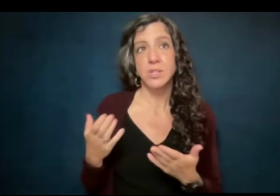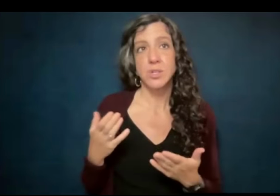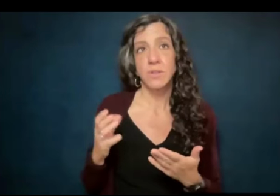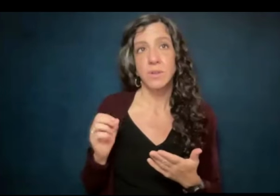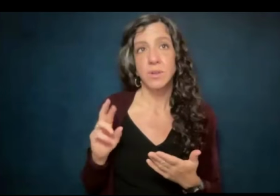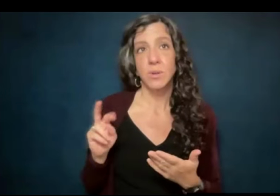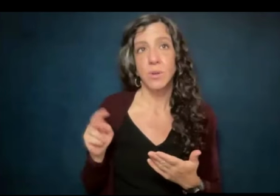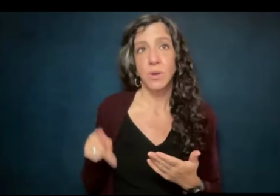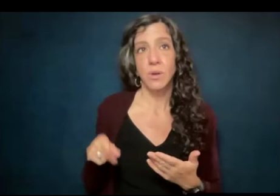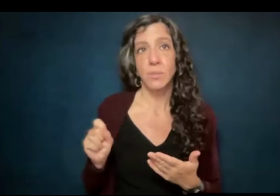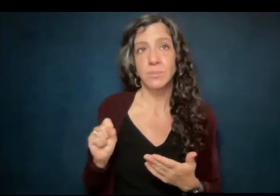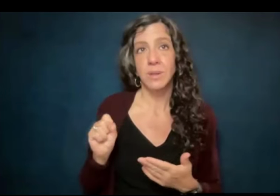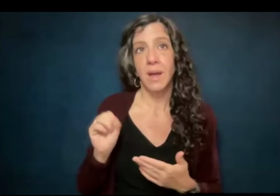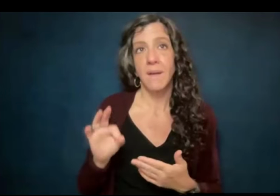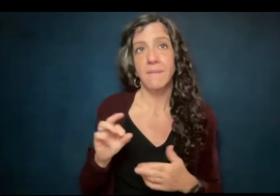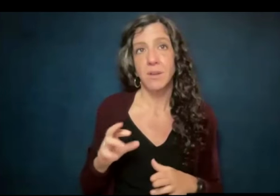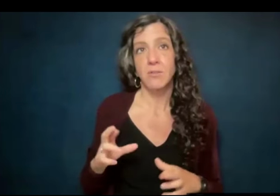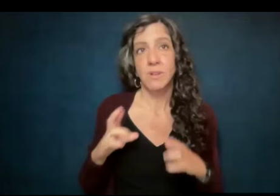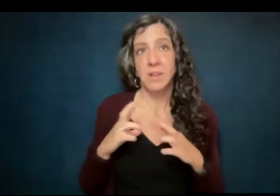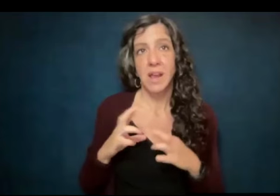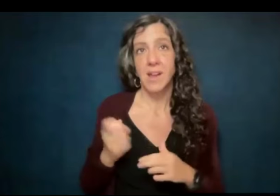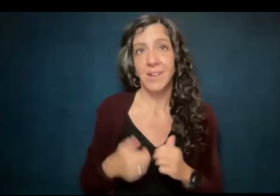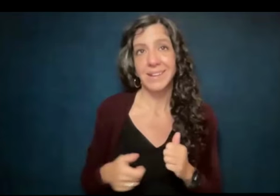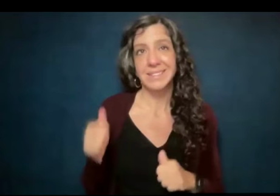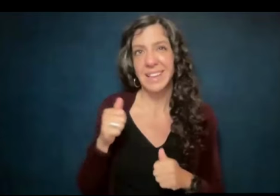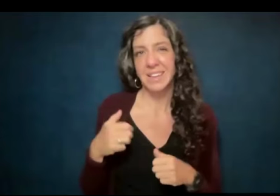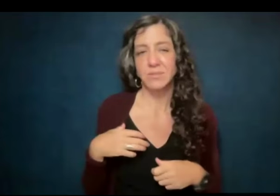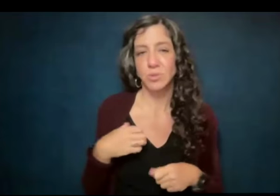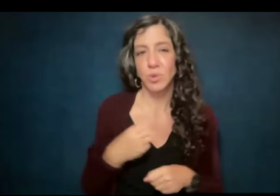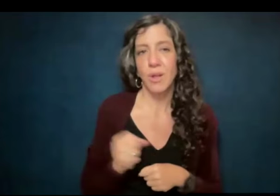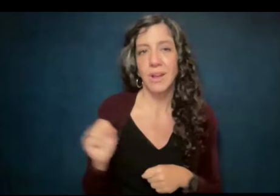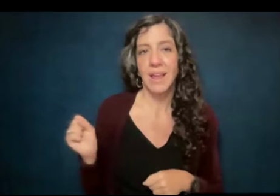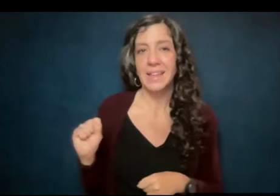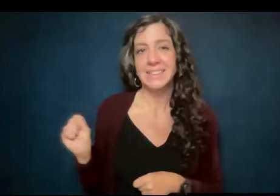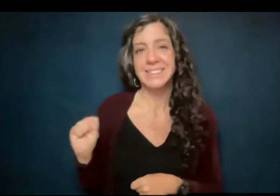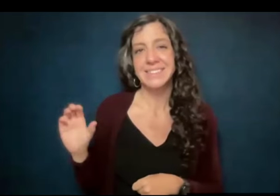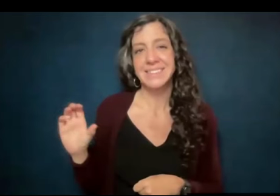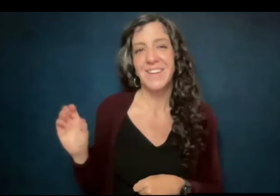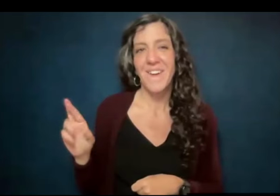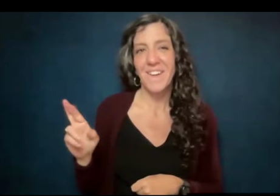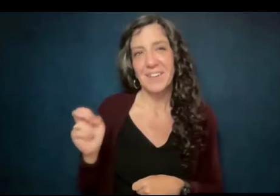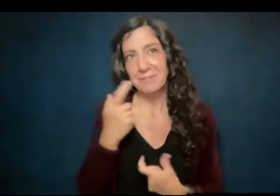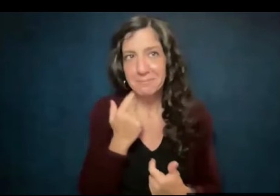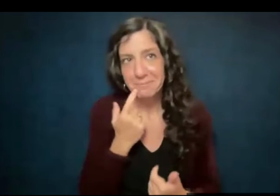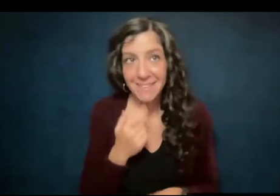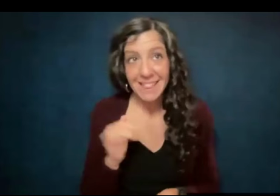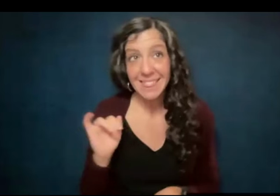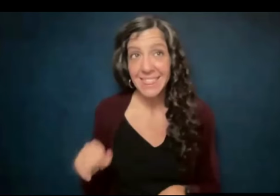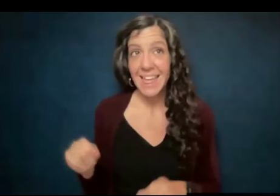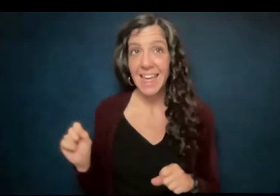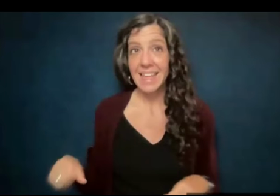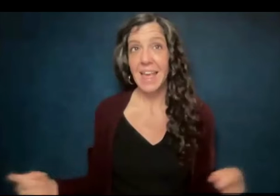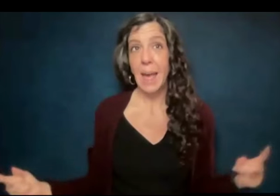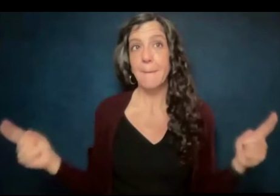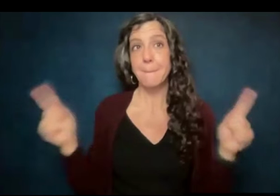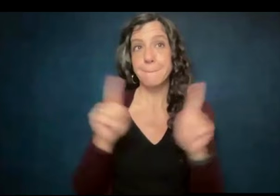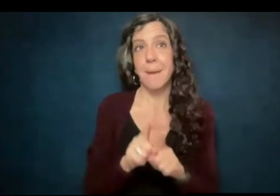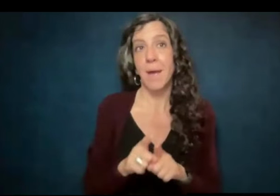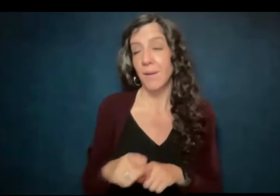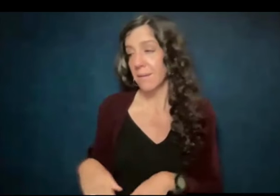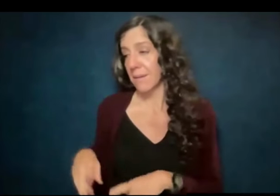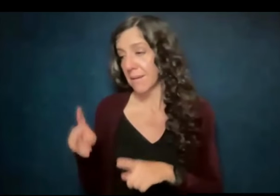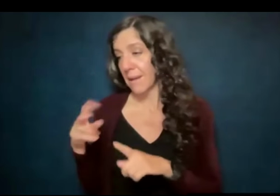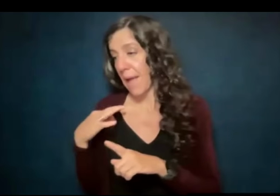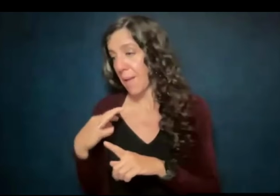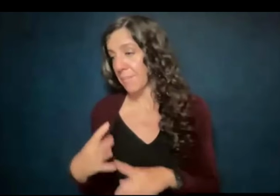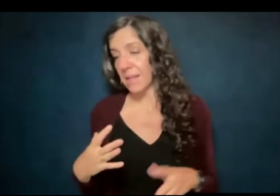or SCORE, as people know it. They can pair a PASS applicant with a mentor for